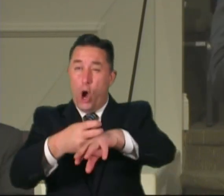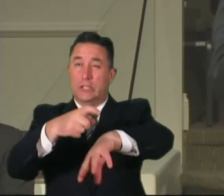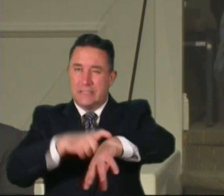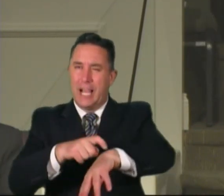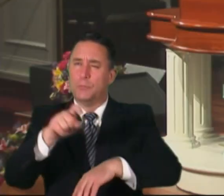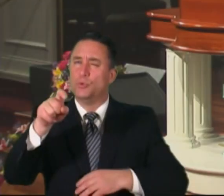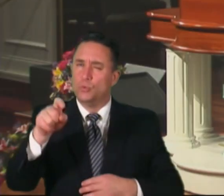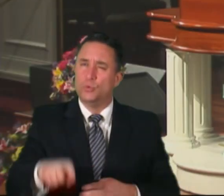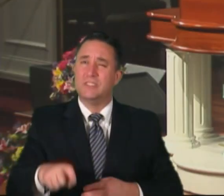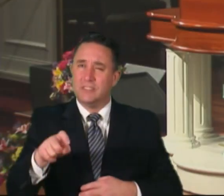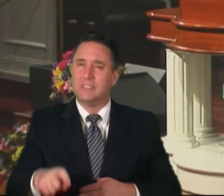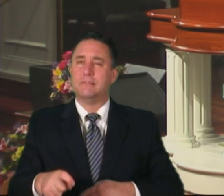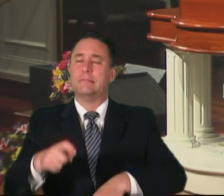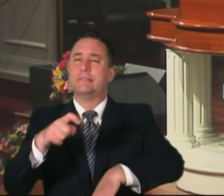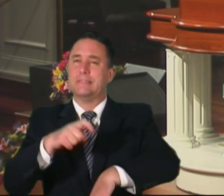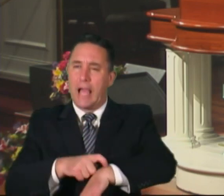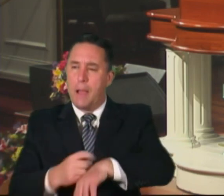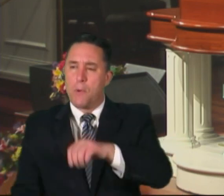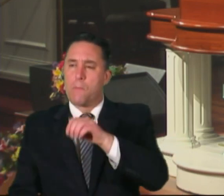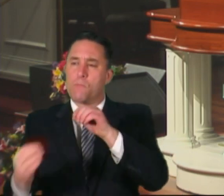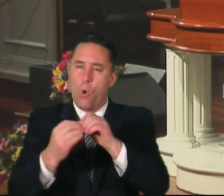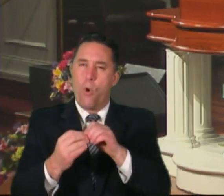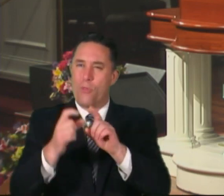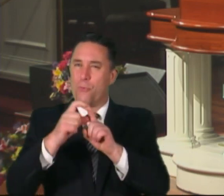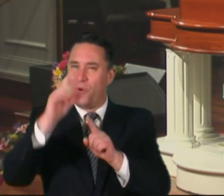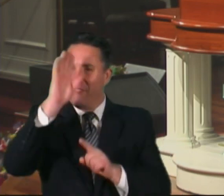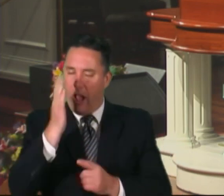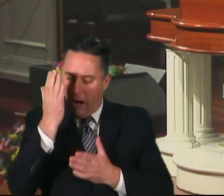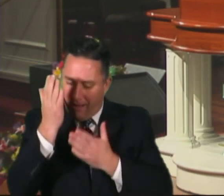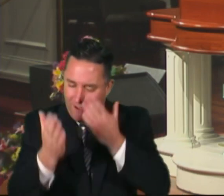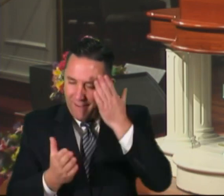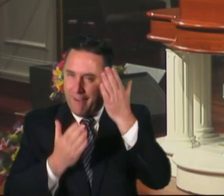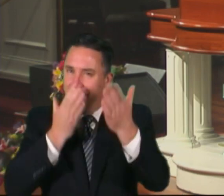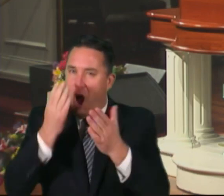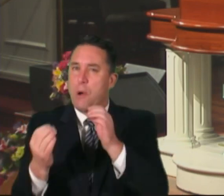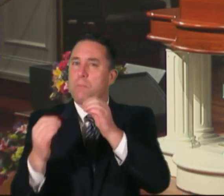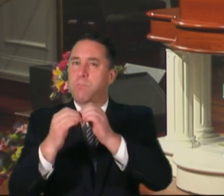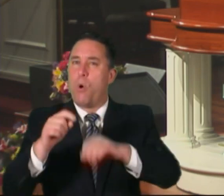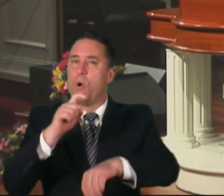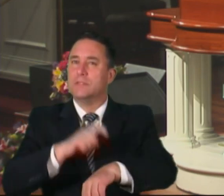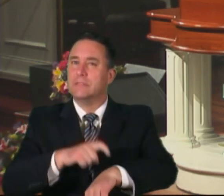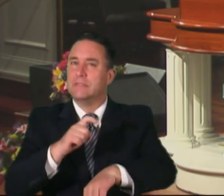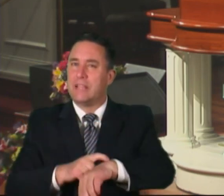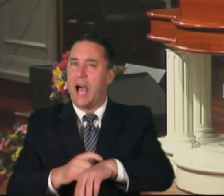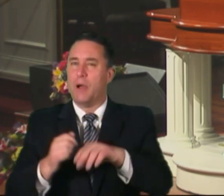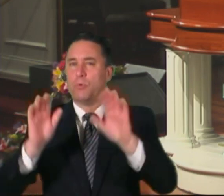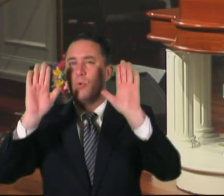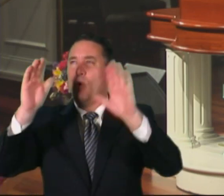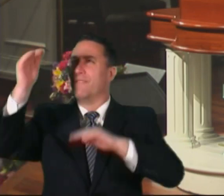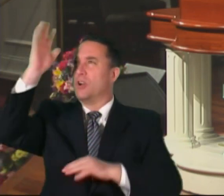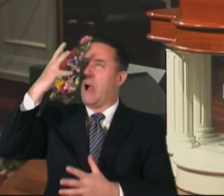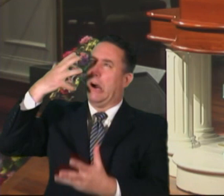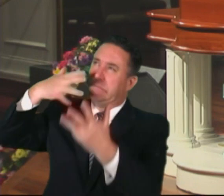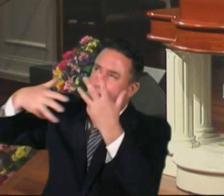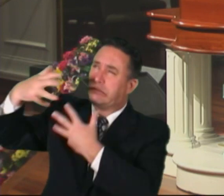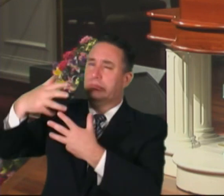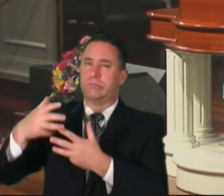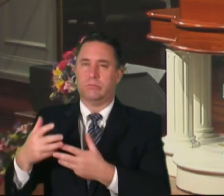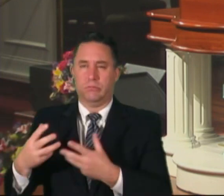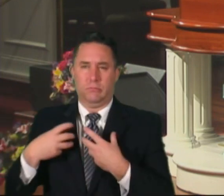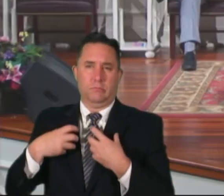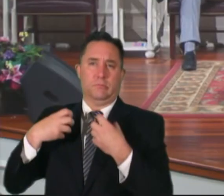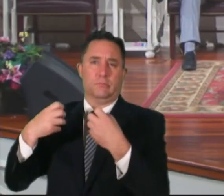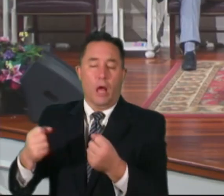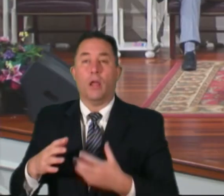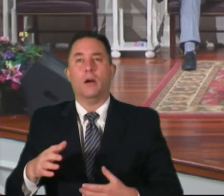you need to spend a little more time in the Word of God. You need to spend more time with your wonderful God. Take in the nourishment.